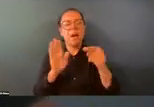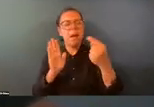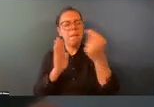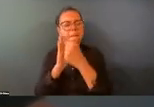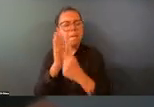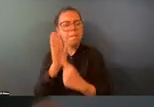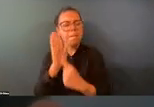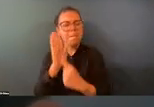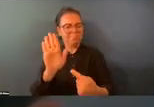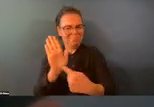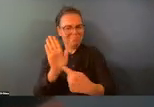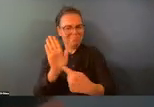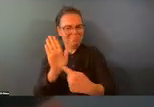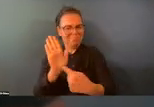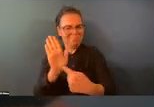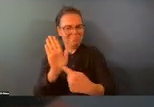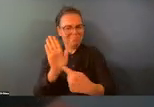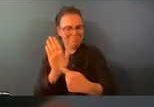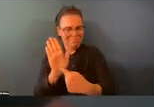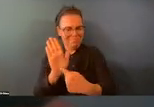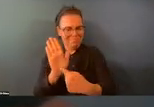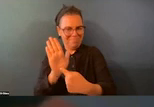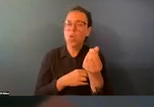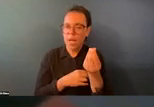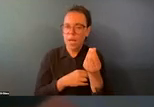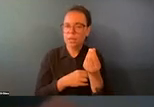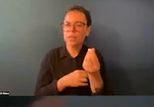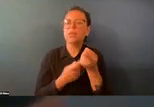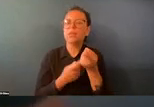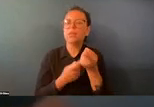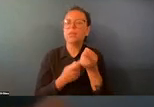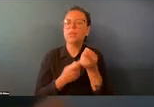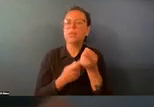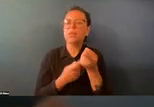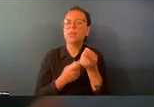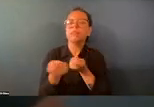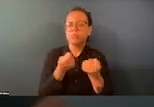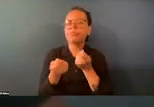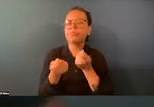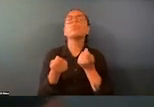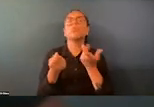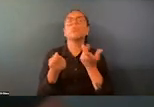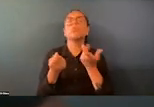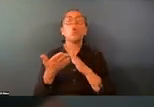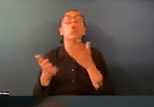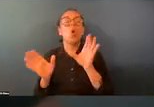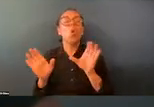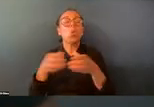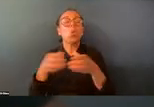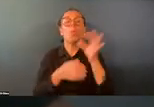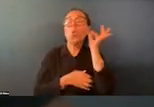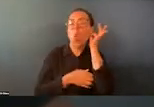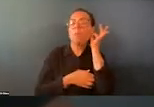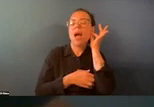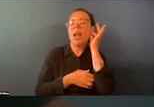policies. Finally, ensuring finance flows to the local level, including local grassroots groups and